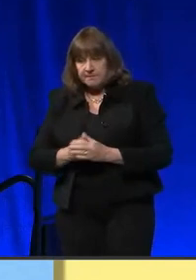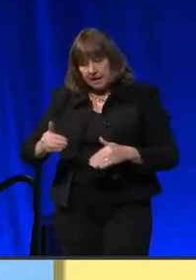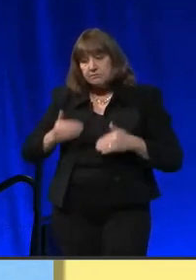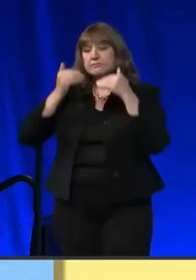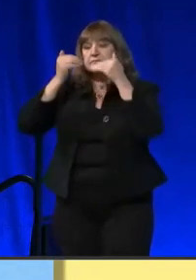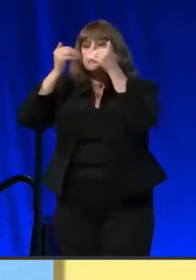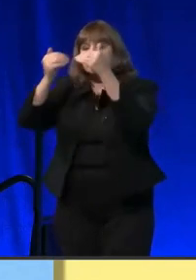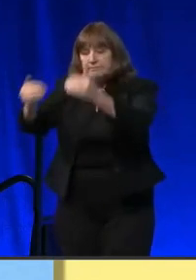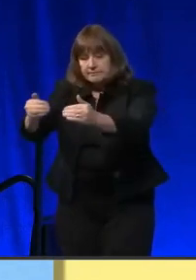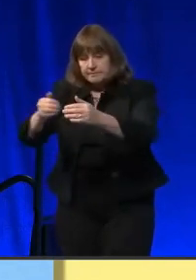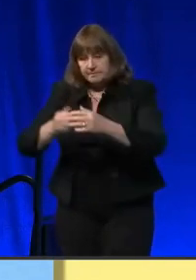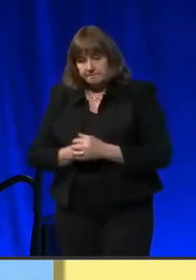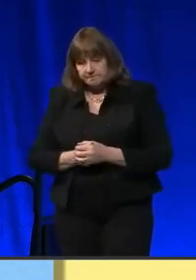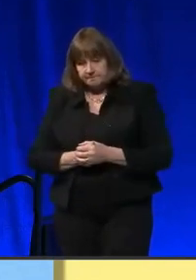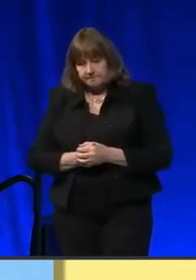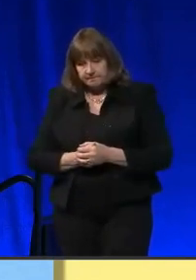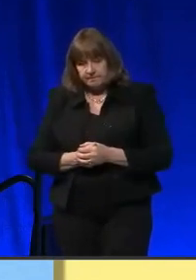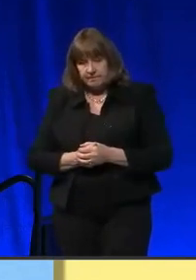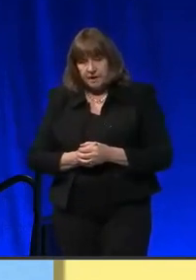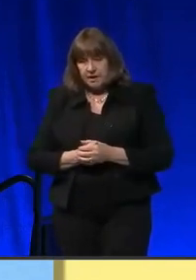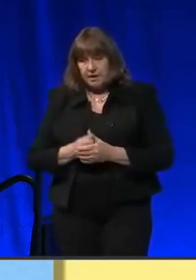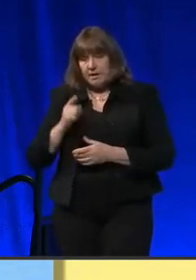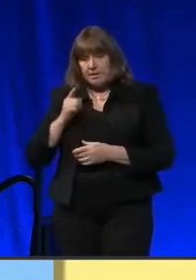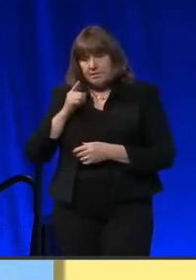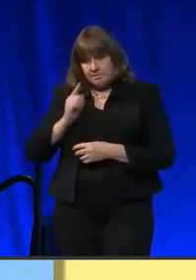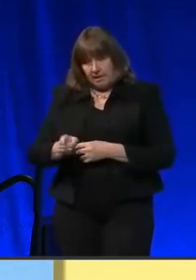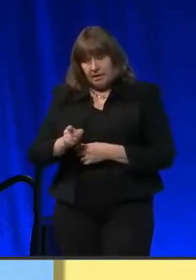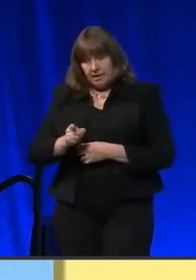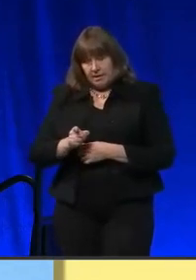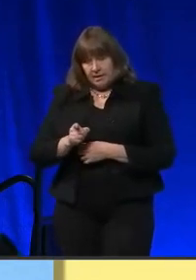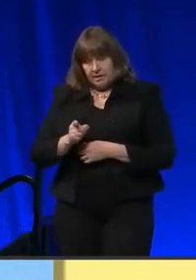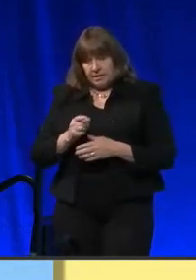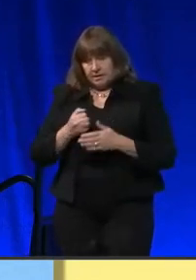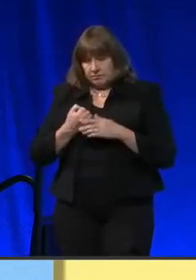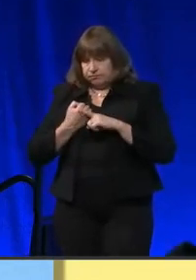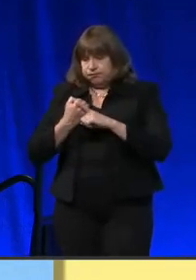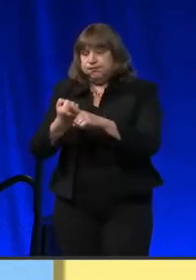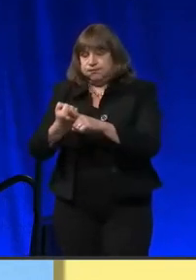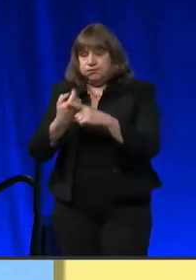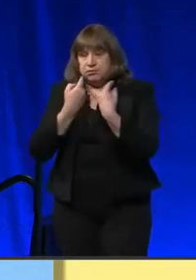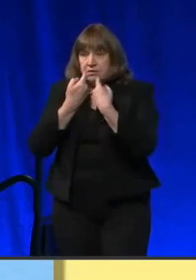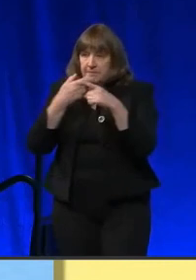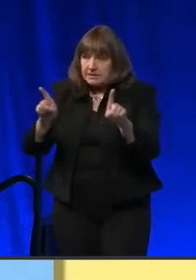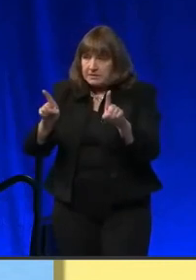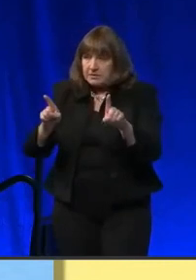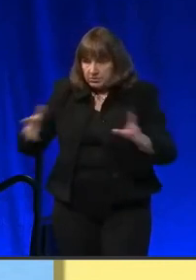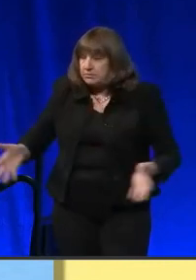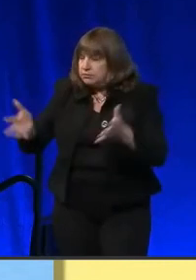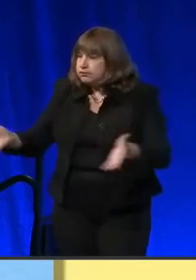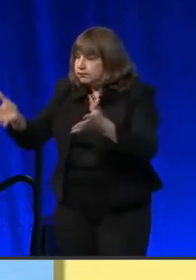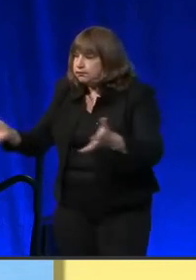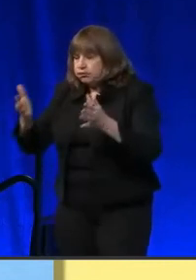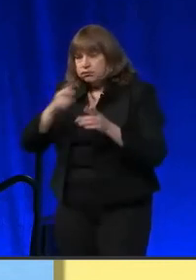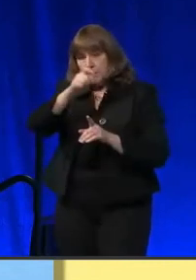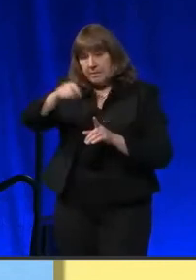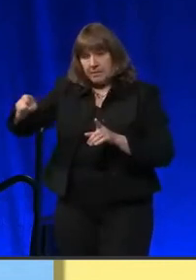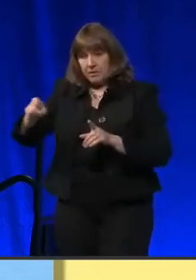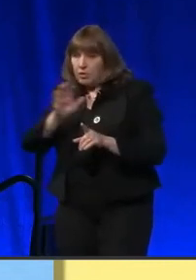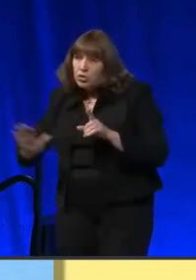statehood. Now that is a compelling message, I believe, and one on which we can mobilise people. Throughout